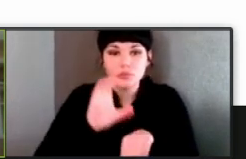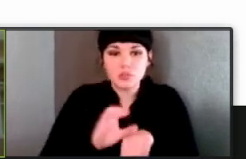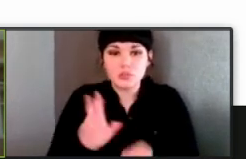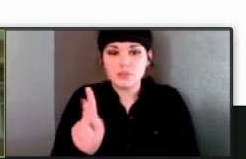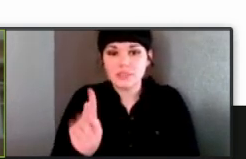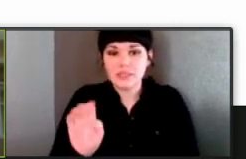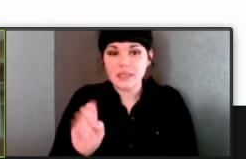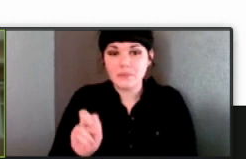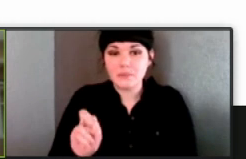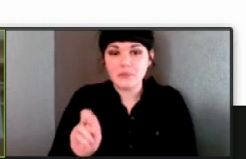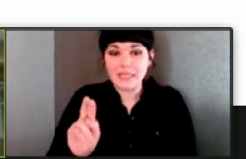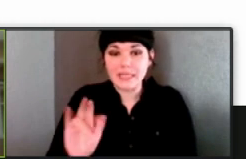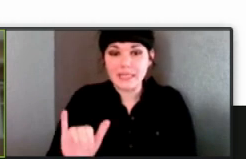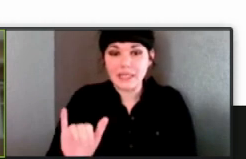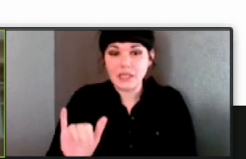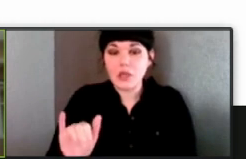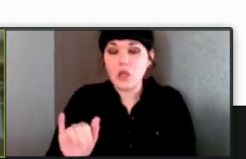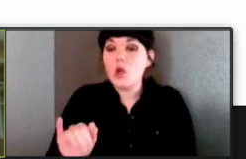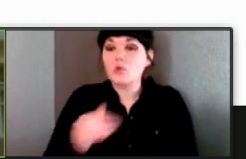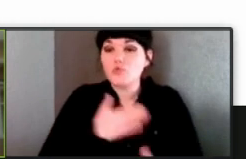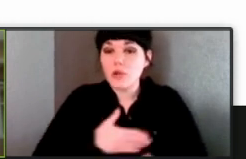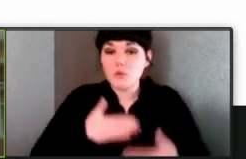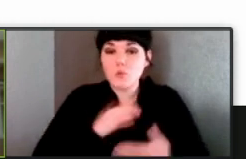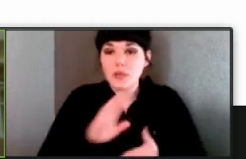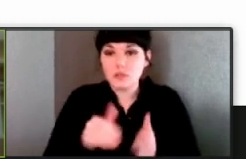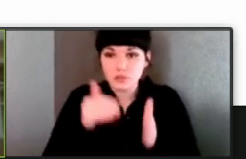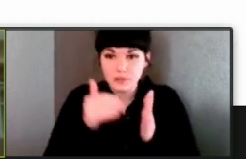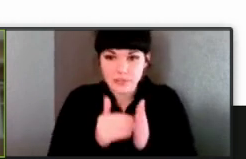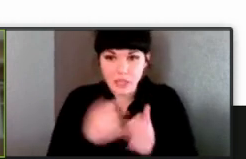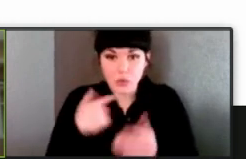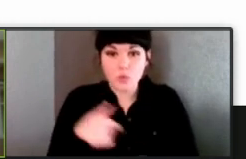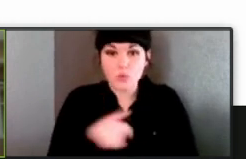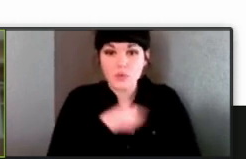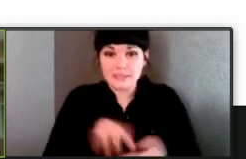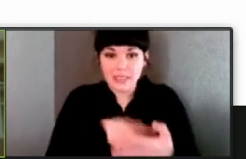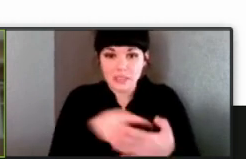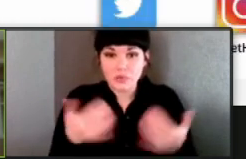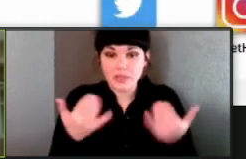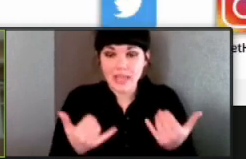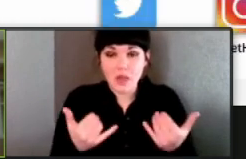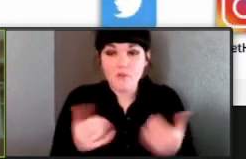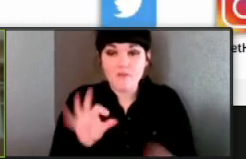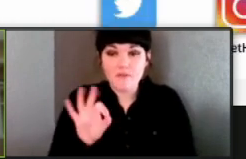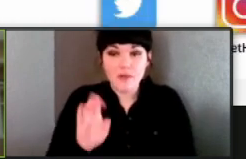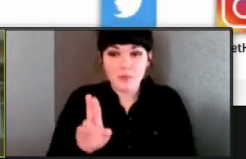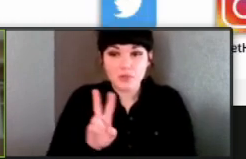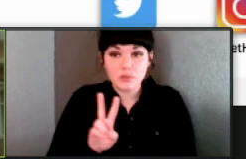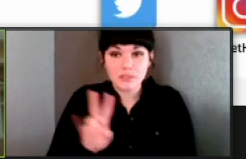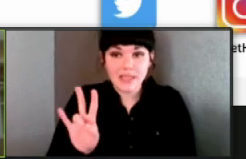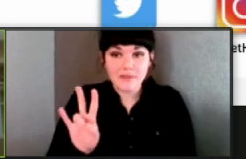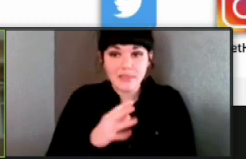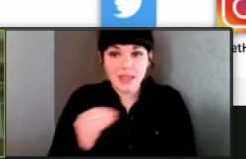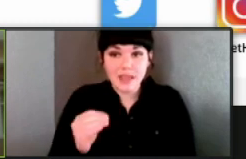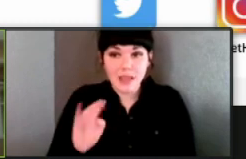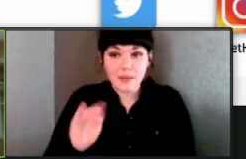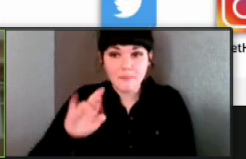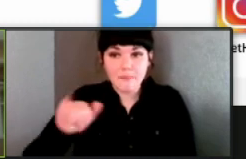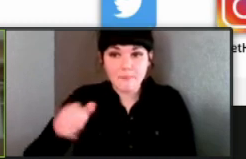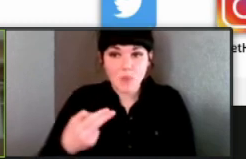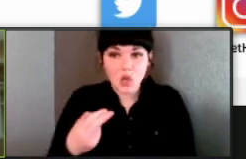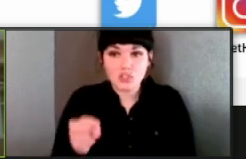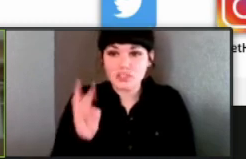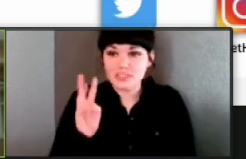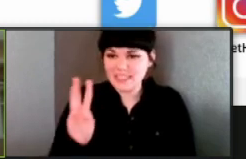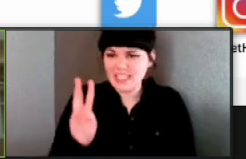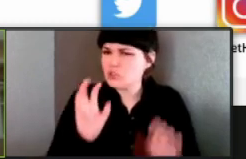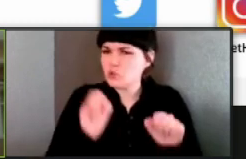as of now, we're scheduling for February 27th and March 6th. Next slide, please. And any questions you have,